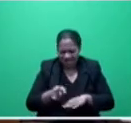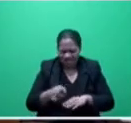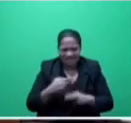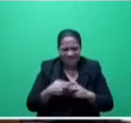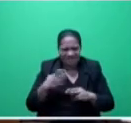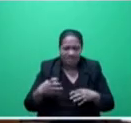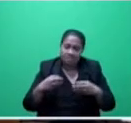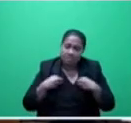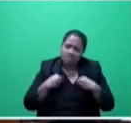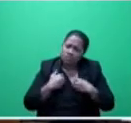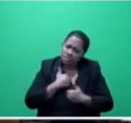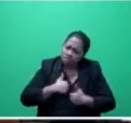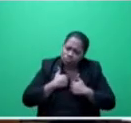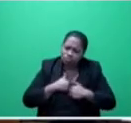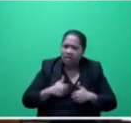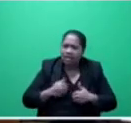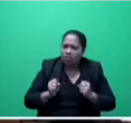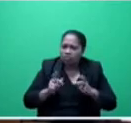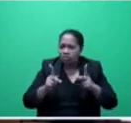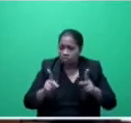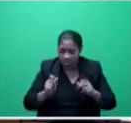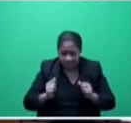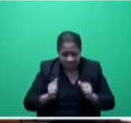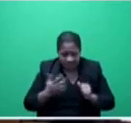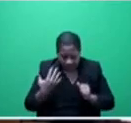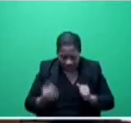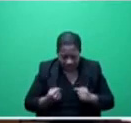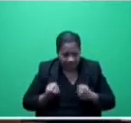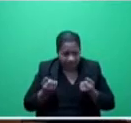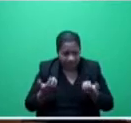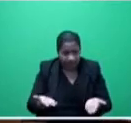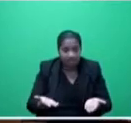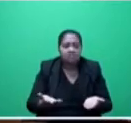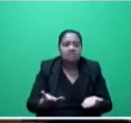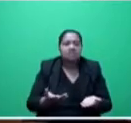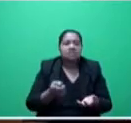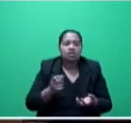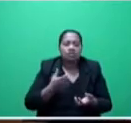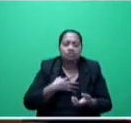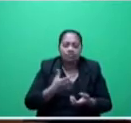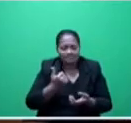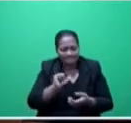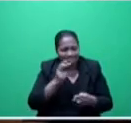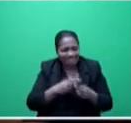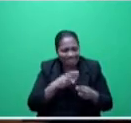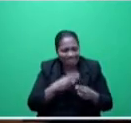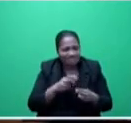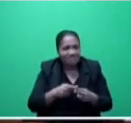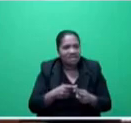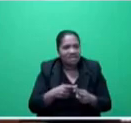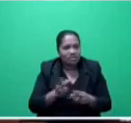enormous opportunities available in proper utilization of farm and sea resources to produce